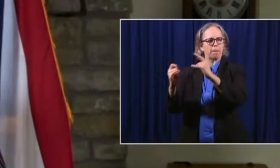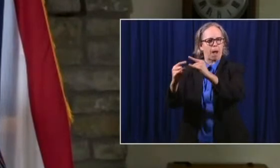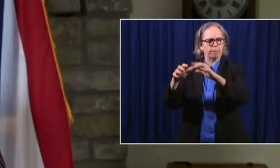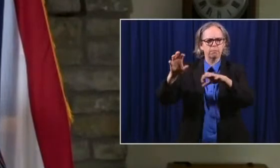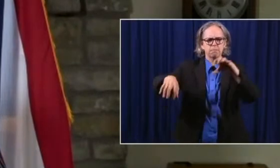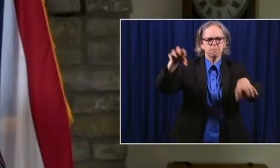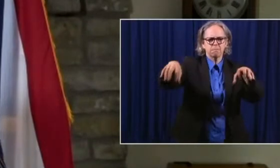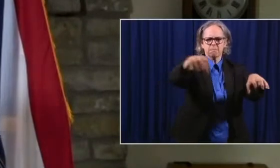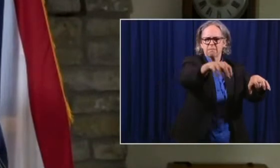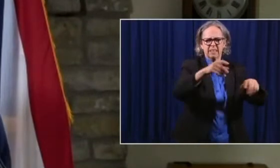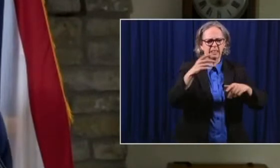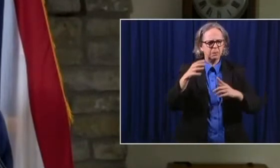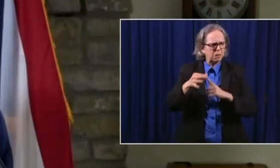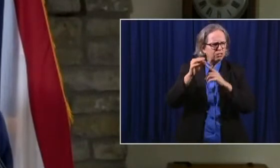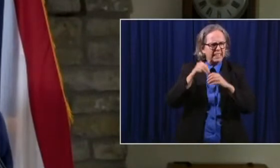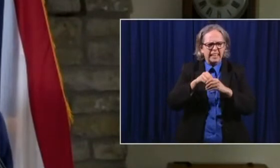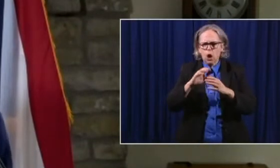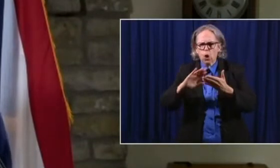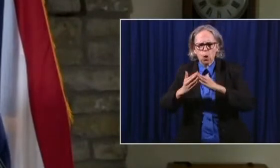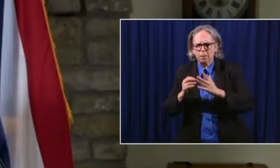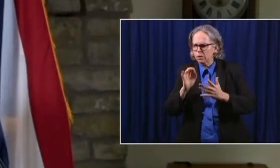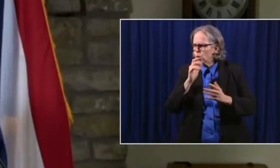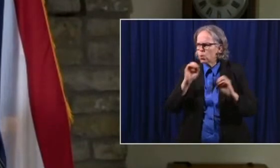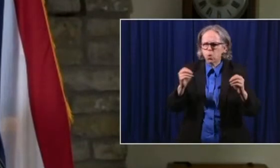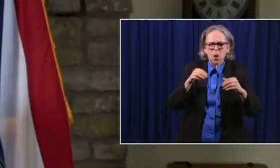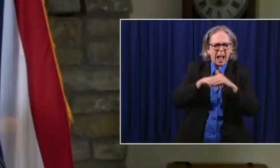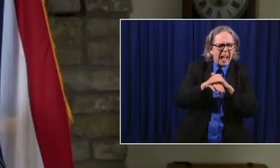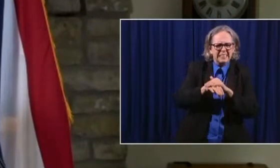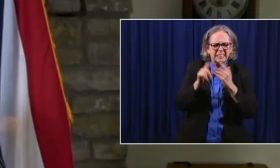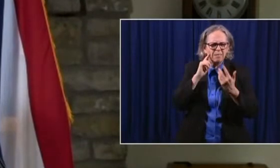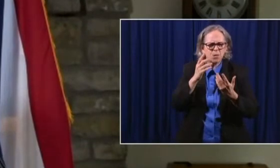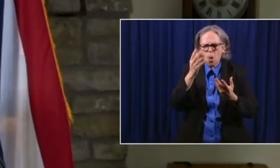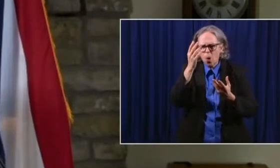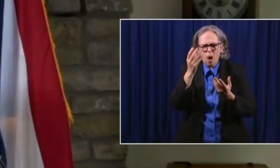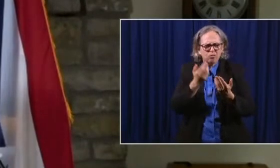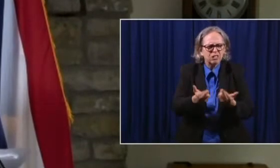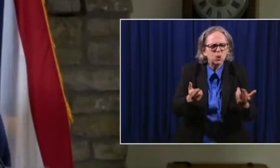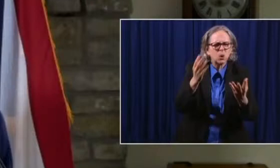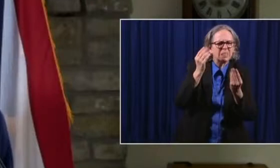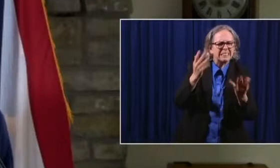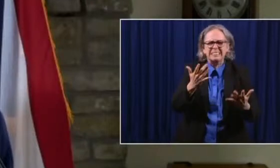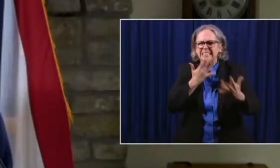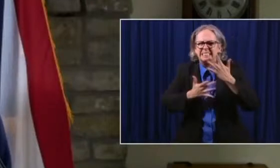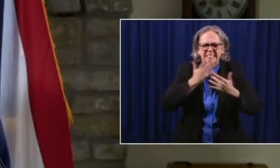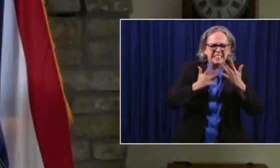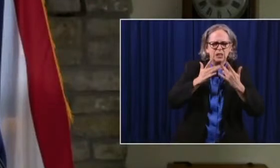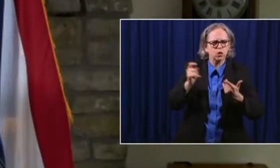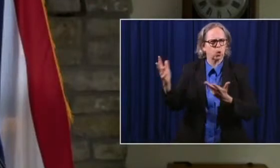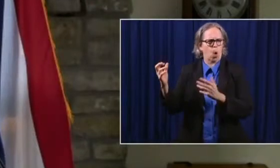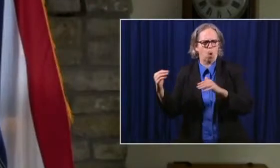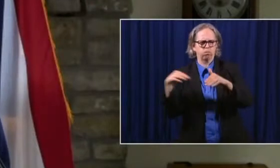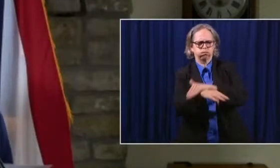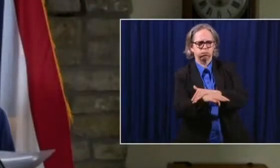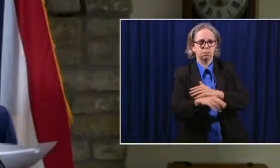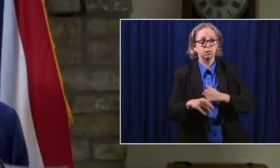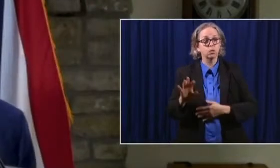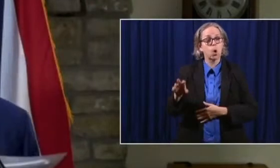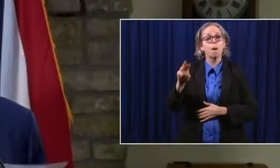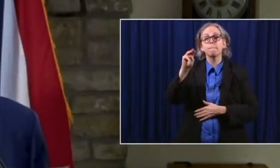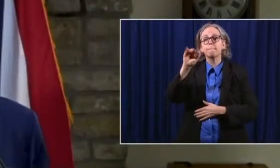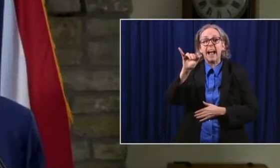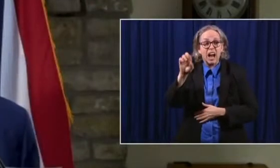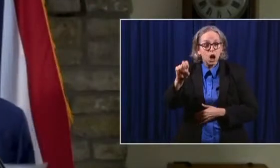communities throughout Ohio. And I again would say to our mayors and our health departments, if you have an area where you need